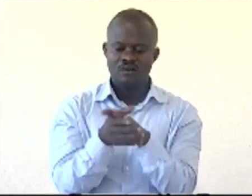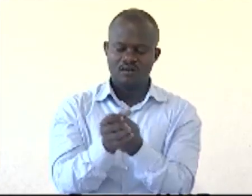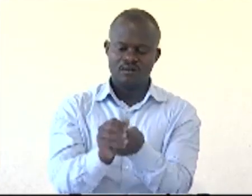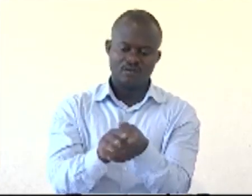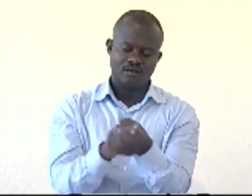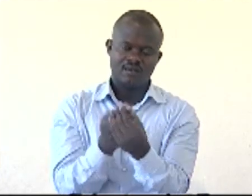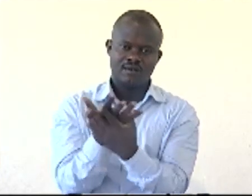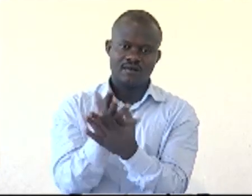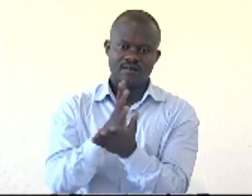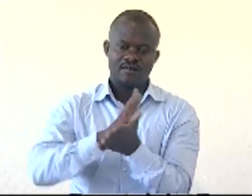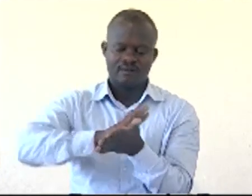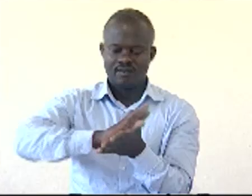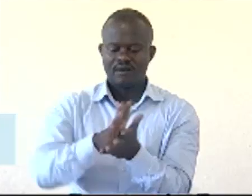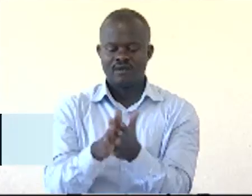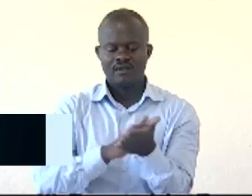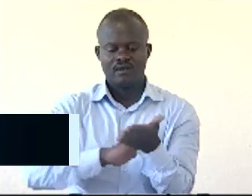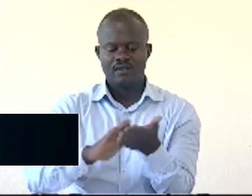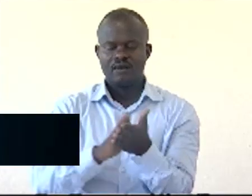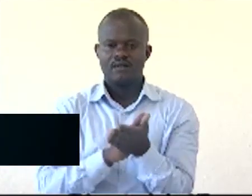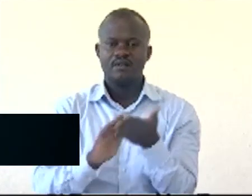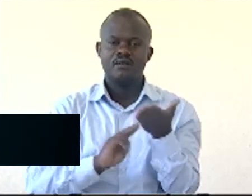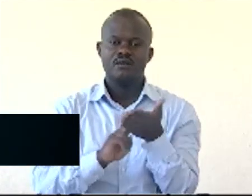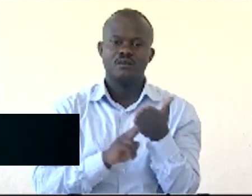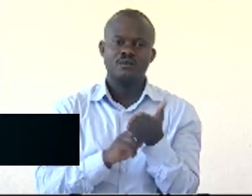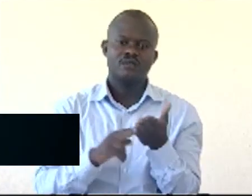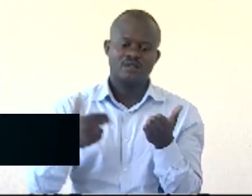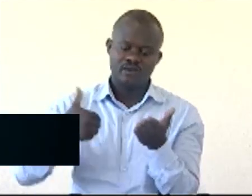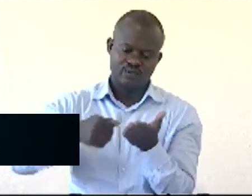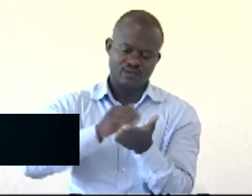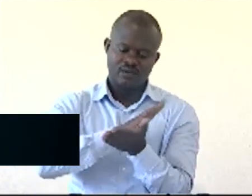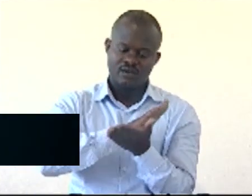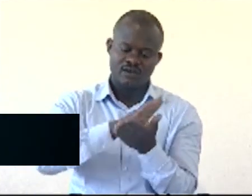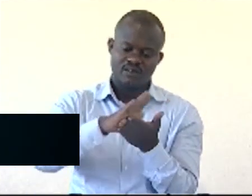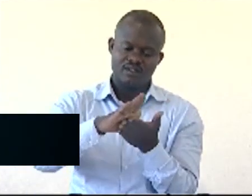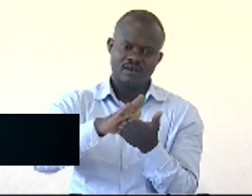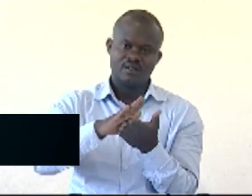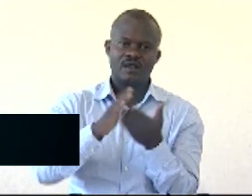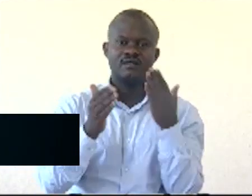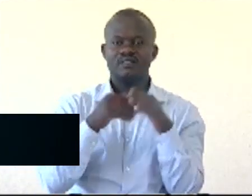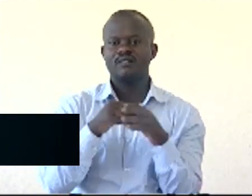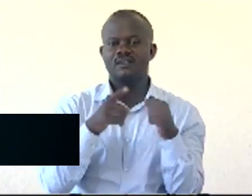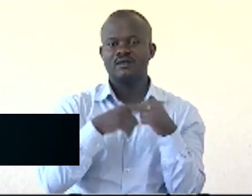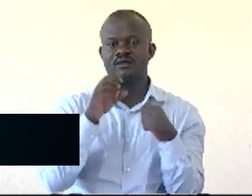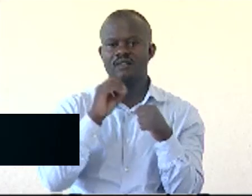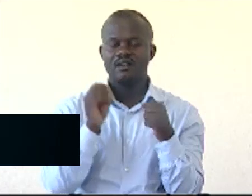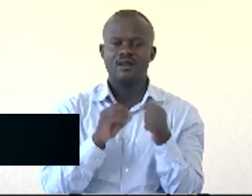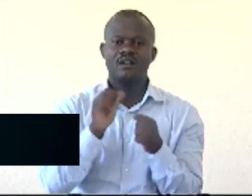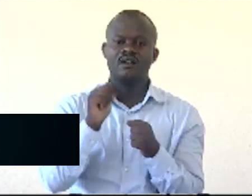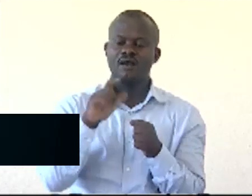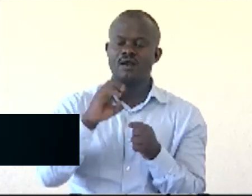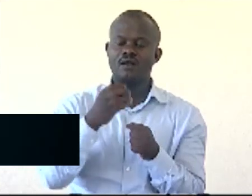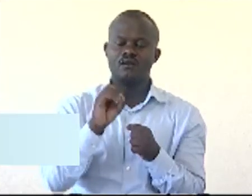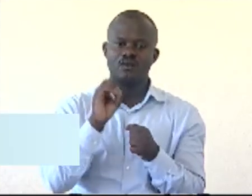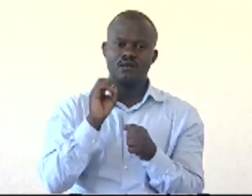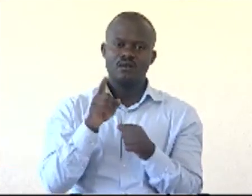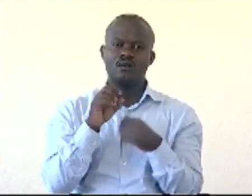hands as you are washing. Use hand sanitizer with at least 60% alcohol if no soap